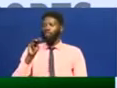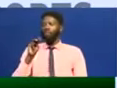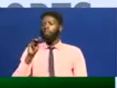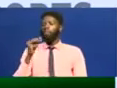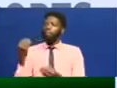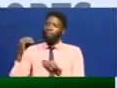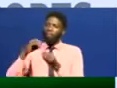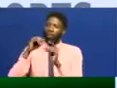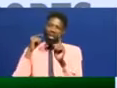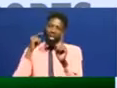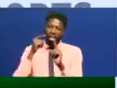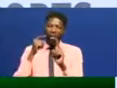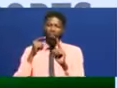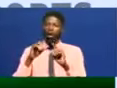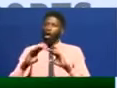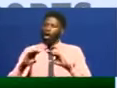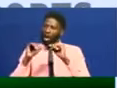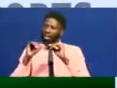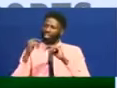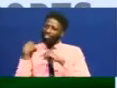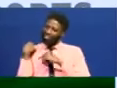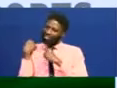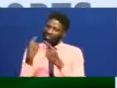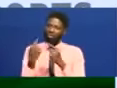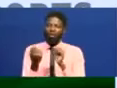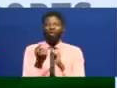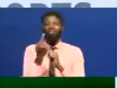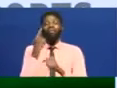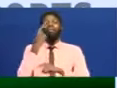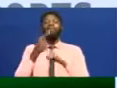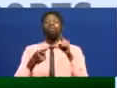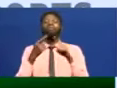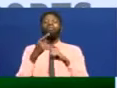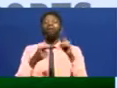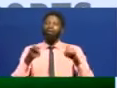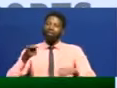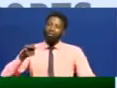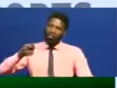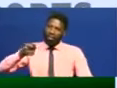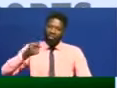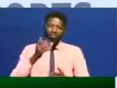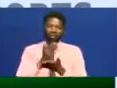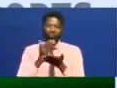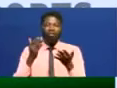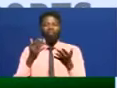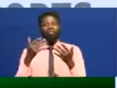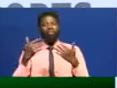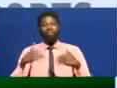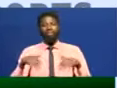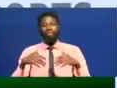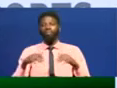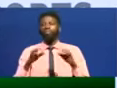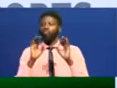cash awards going back 11 years. Something absolutely incredible, incredulous actually.